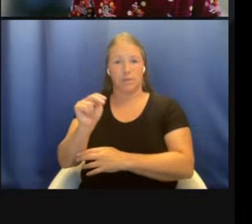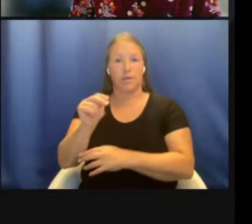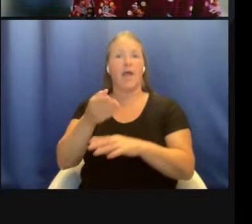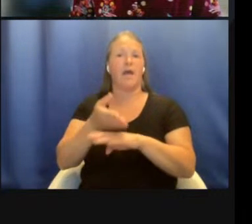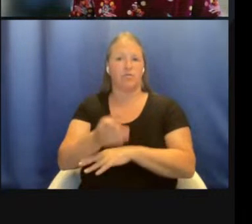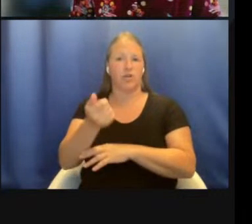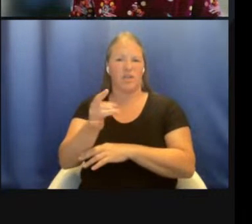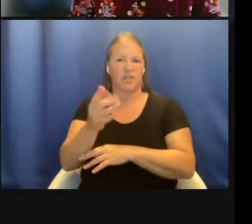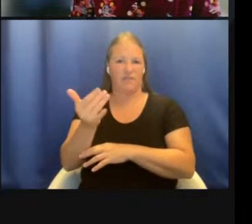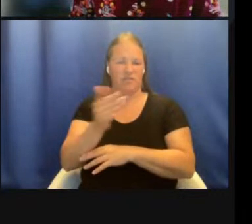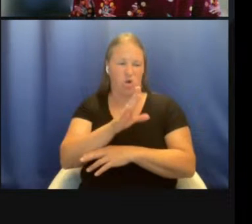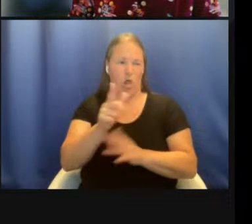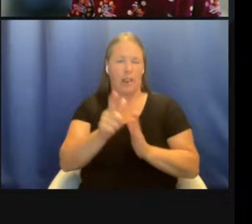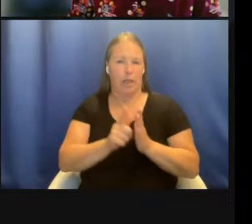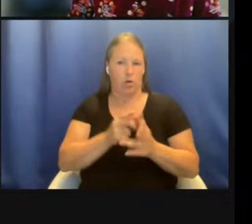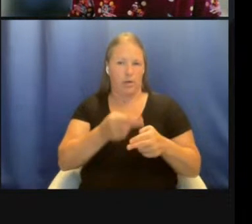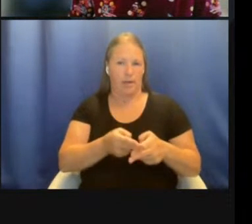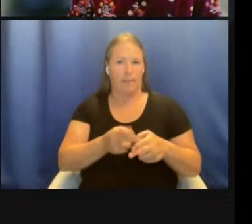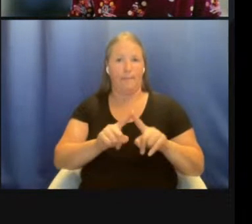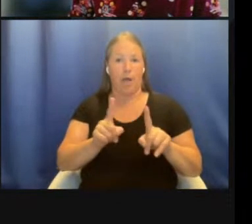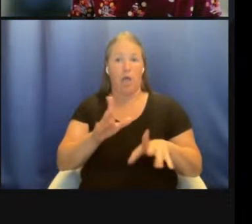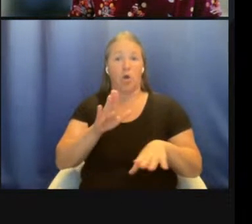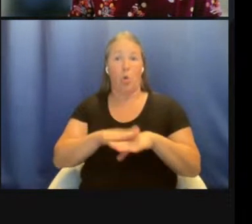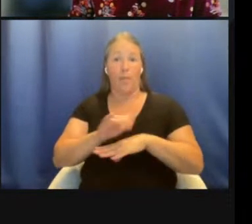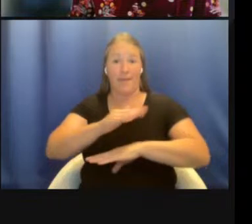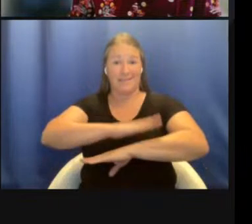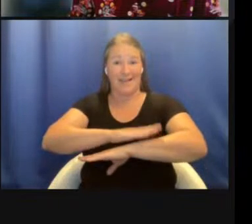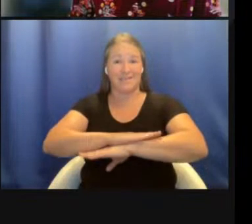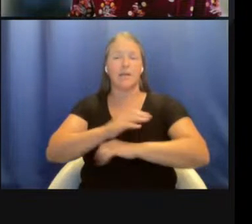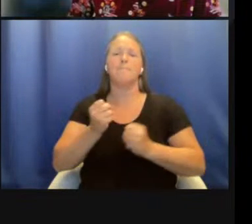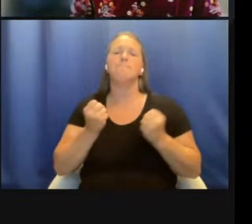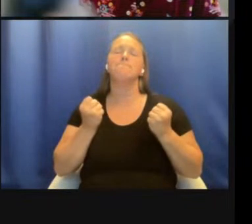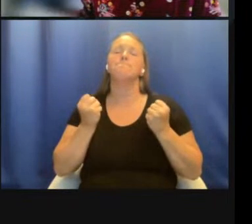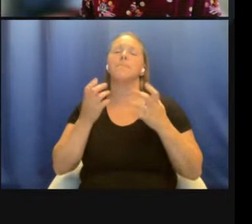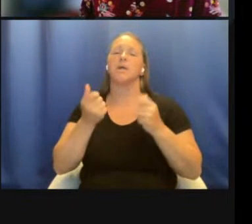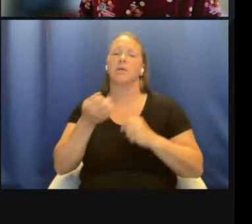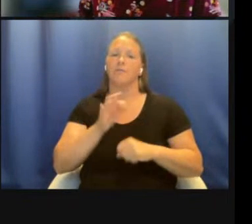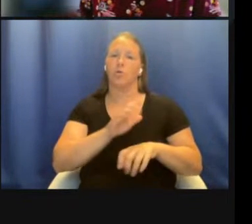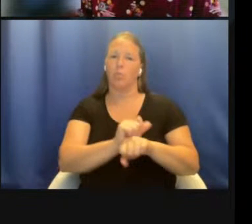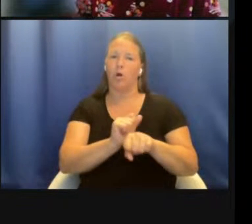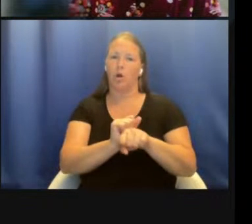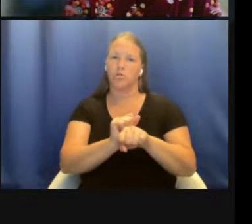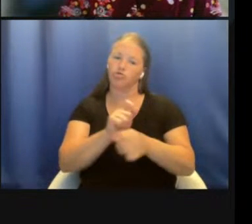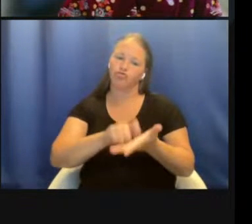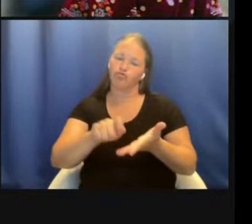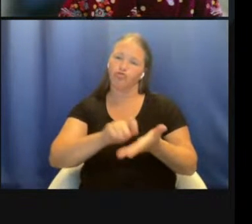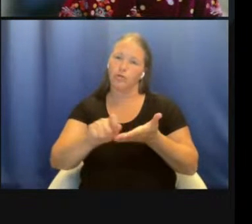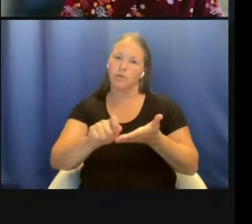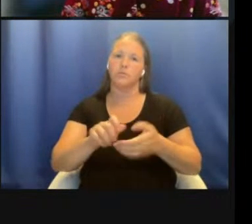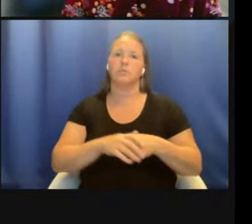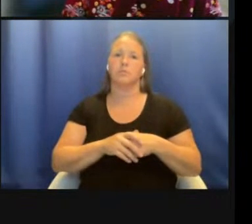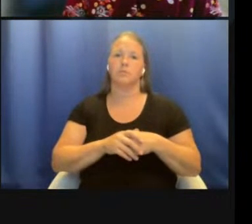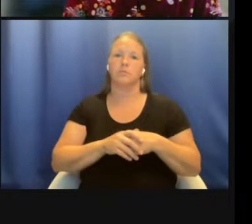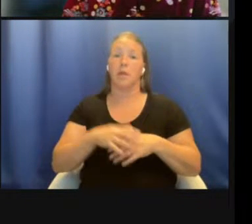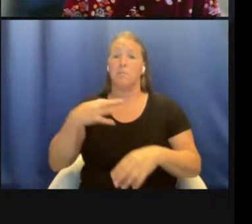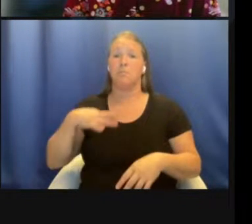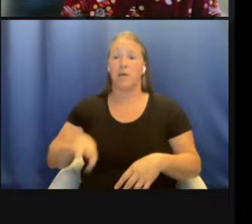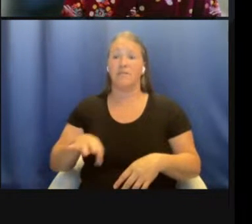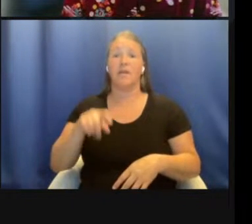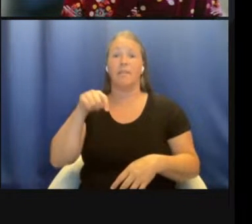many of her words are written, and benefited tremendously this project, which, as Elaine alluded to, is